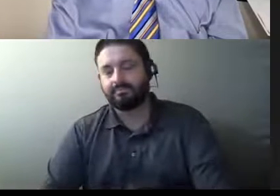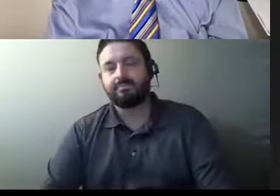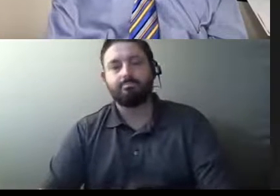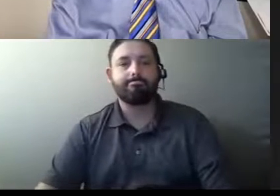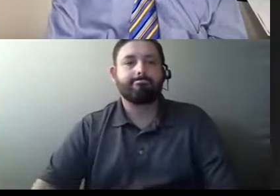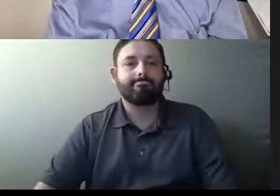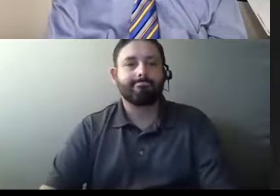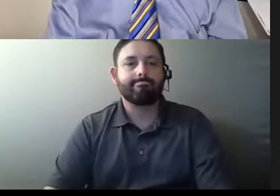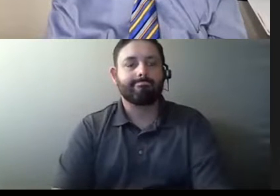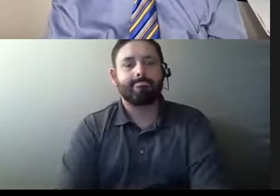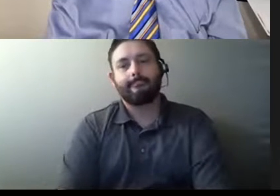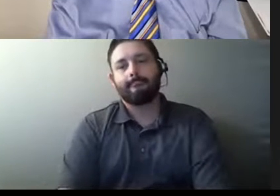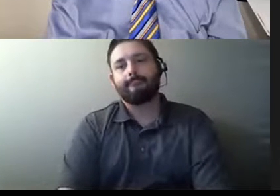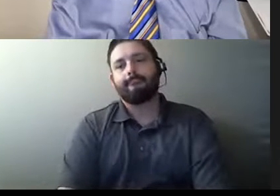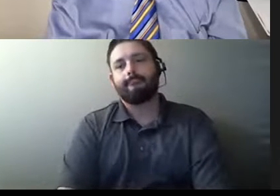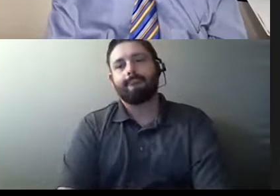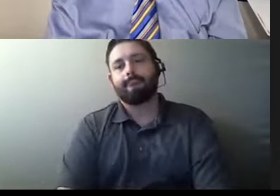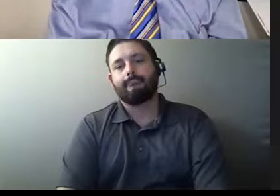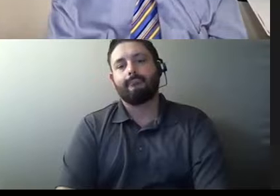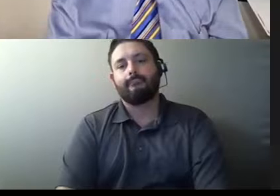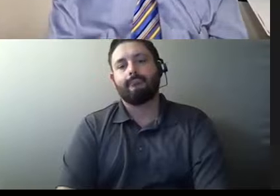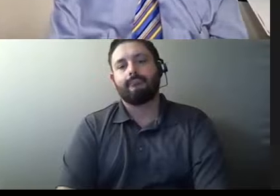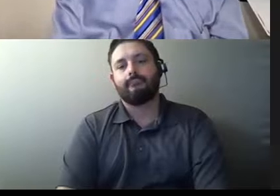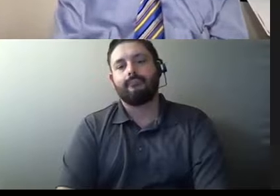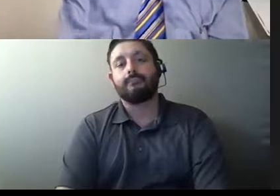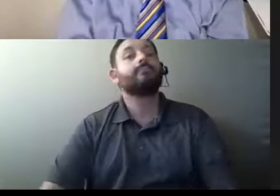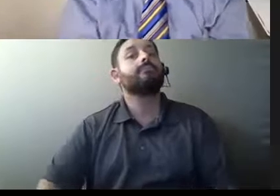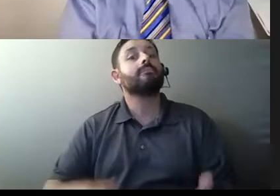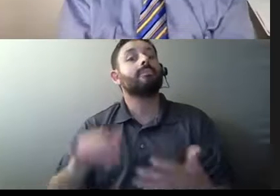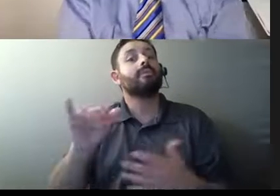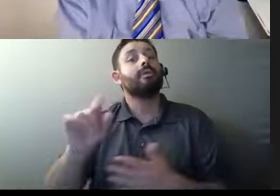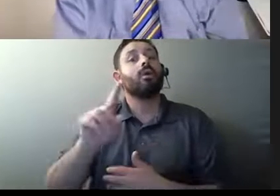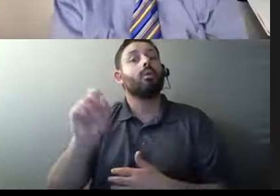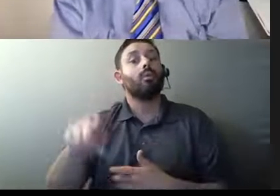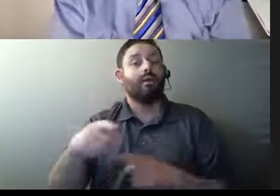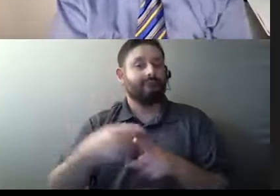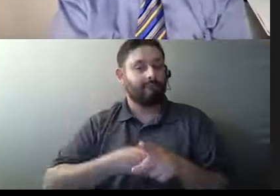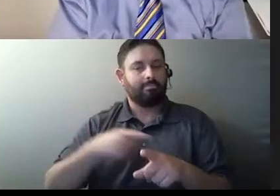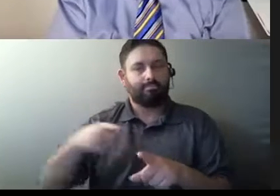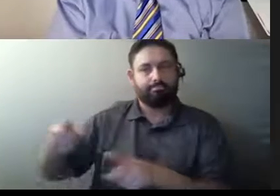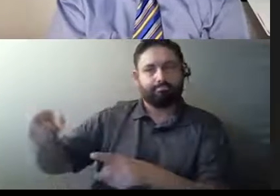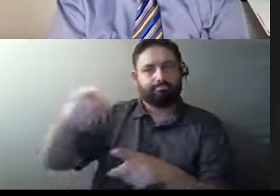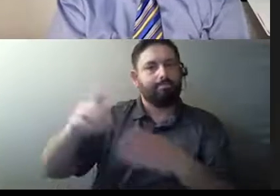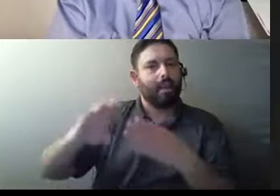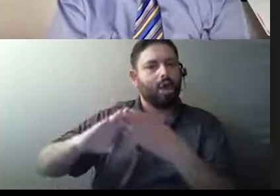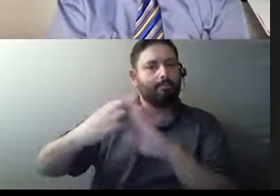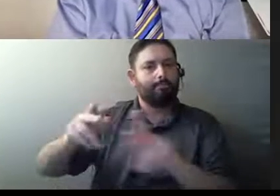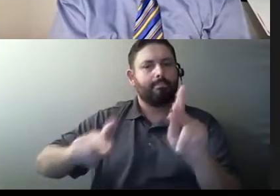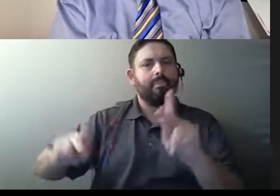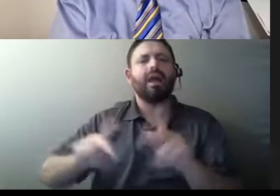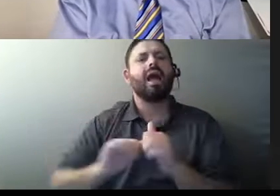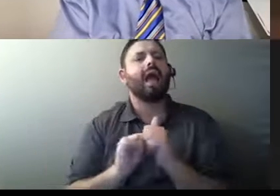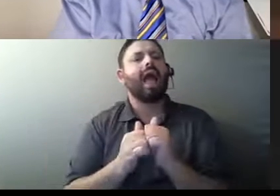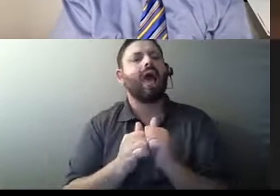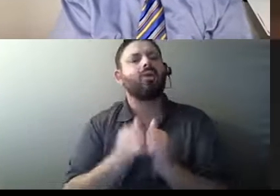question number 3. And this is a question that came in from the community again. How do you